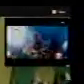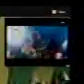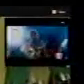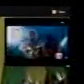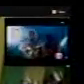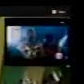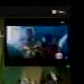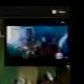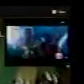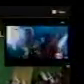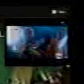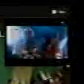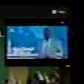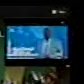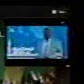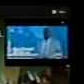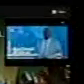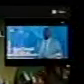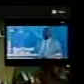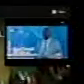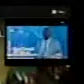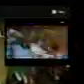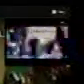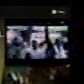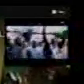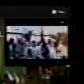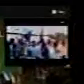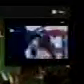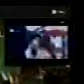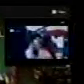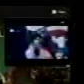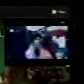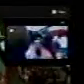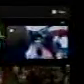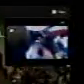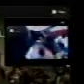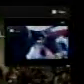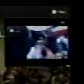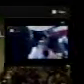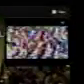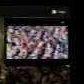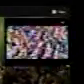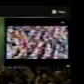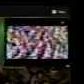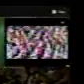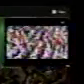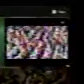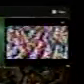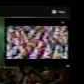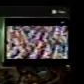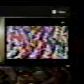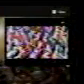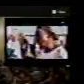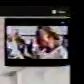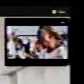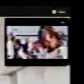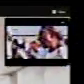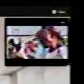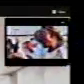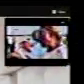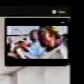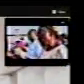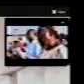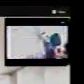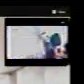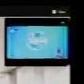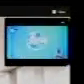It's for everyone. Where are you? Raise up that hand. It will fill you to